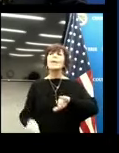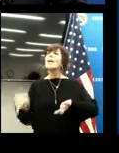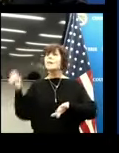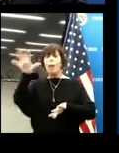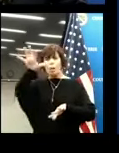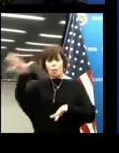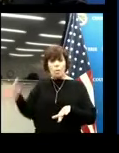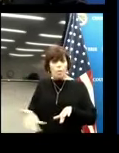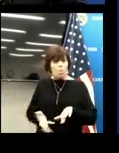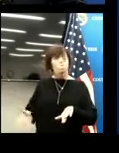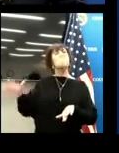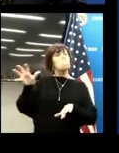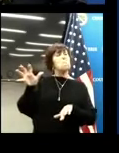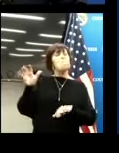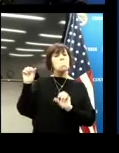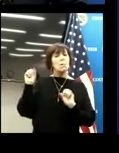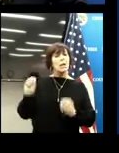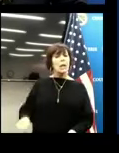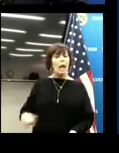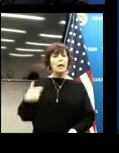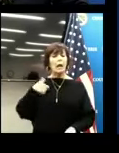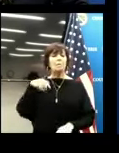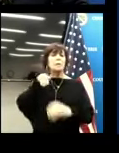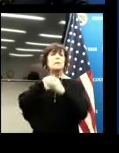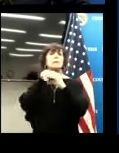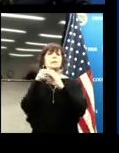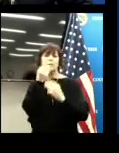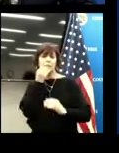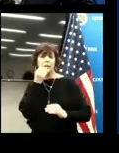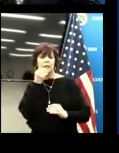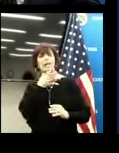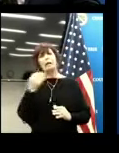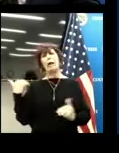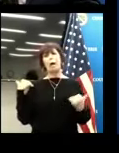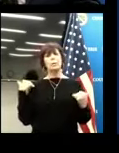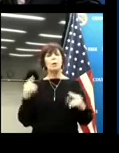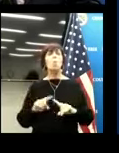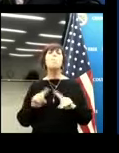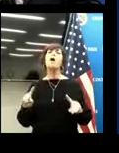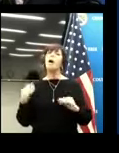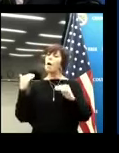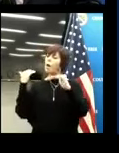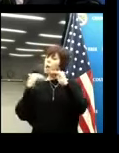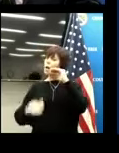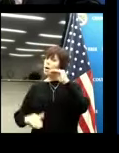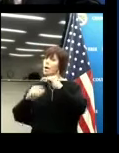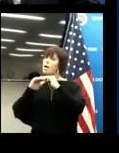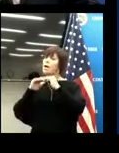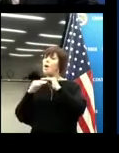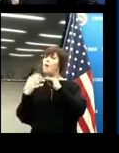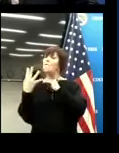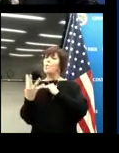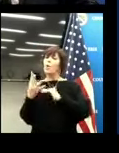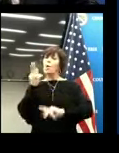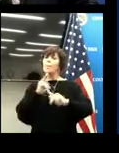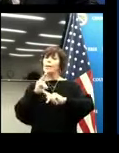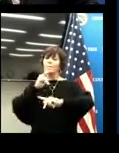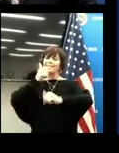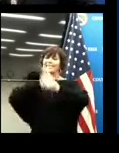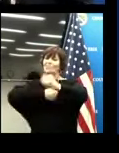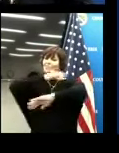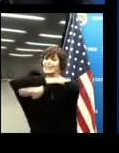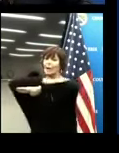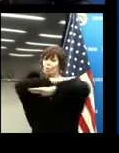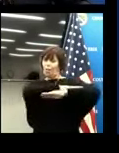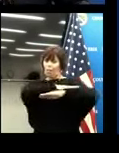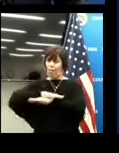zone, you can have indoor dining as well as outdoor dining, but you're limited to no more than 4 people per table. So